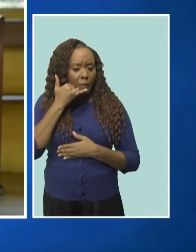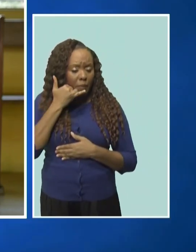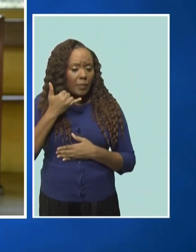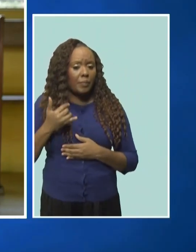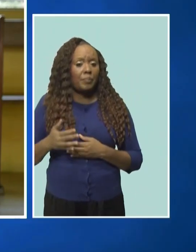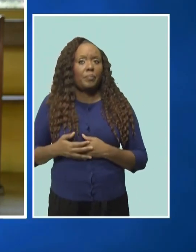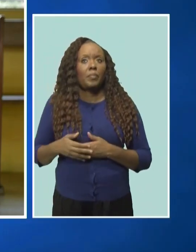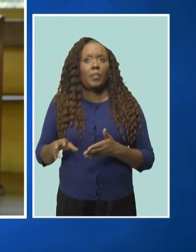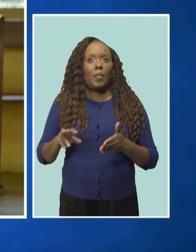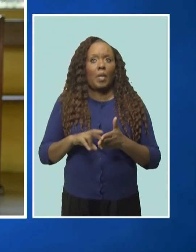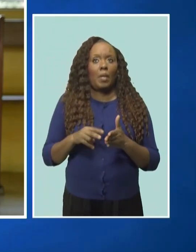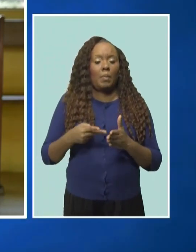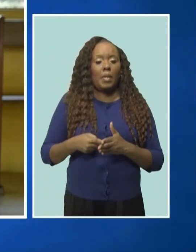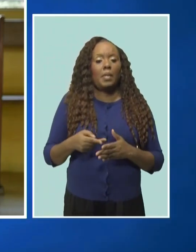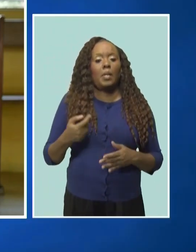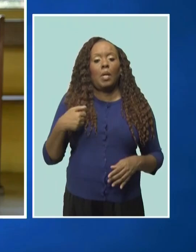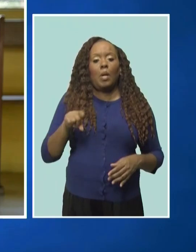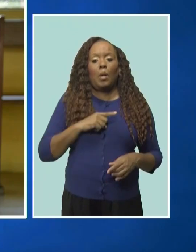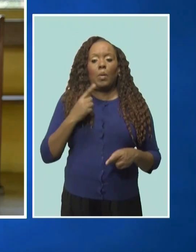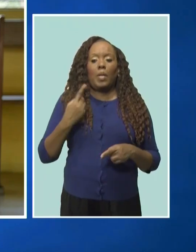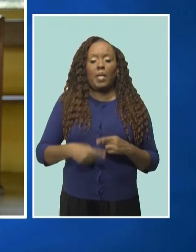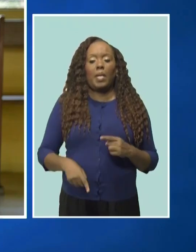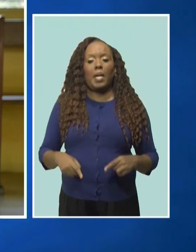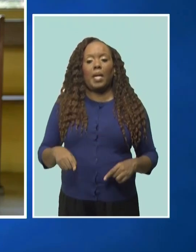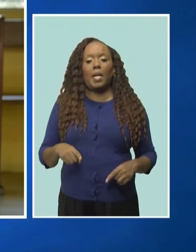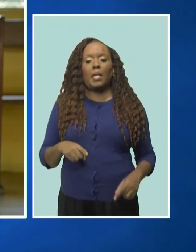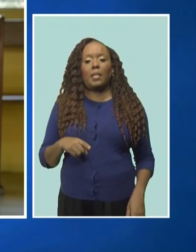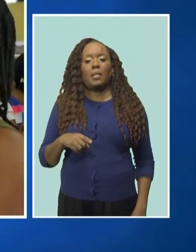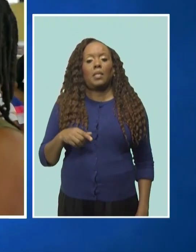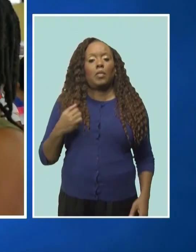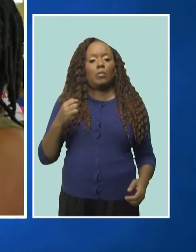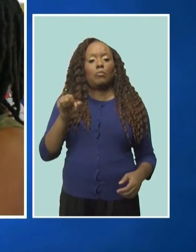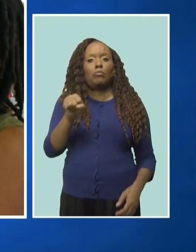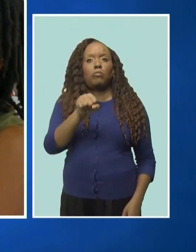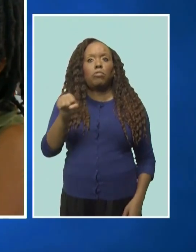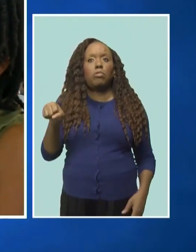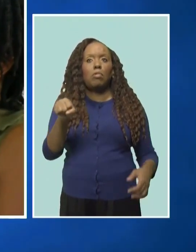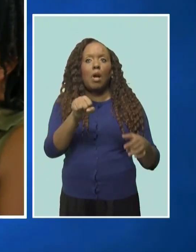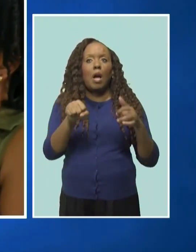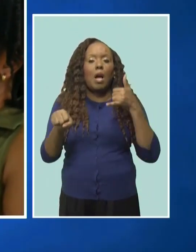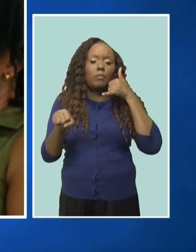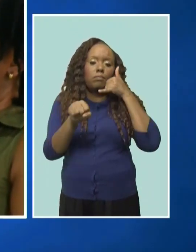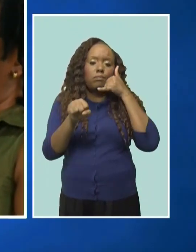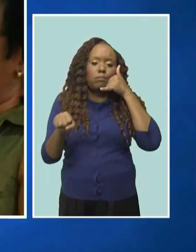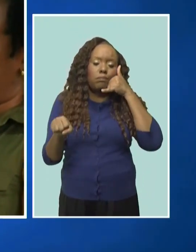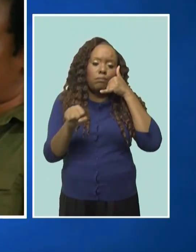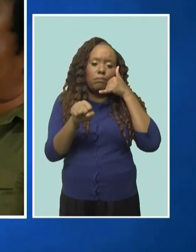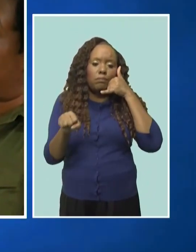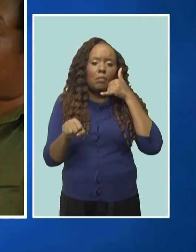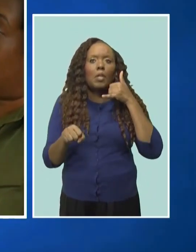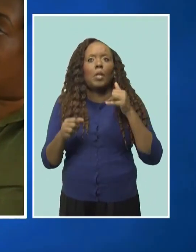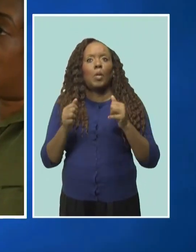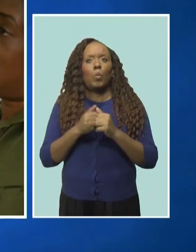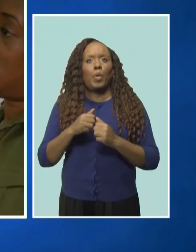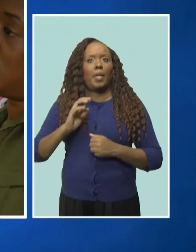longer drive and talk and enjoy our hobby. We can talk on the cell phone, on the